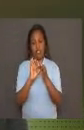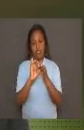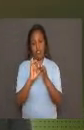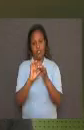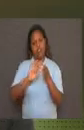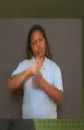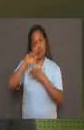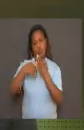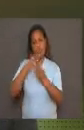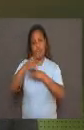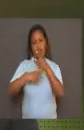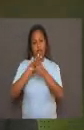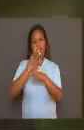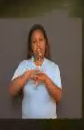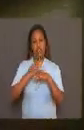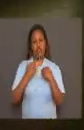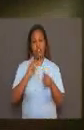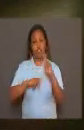all over the world.